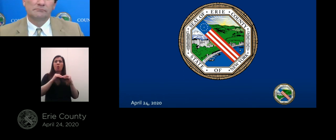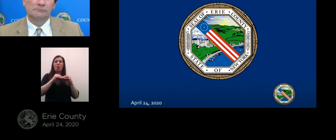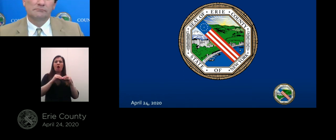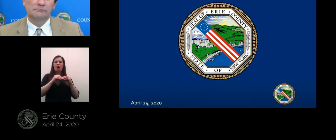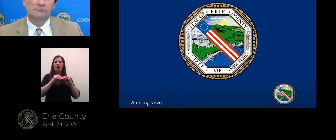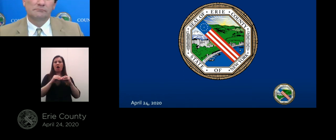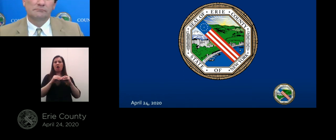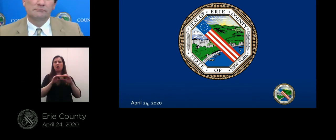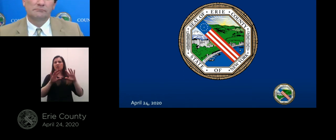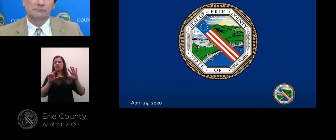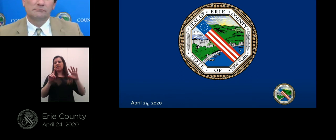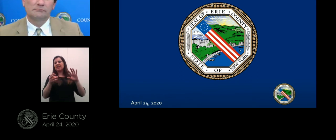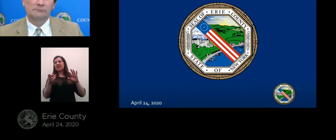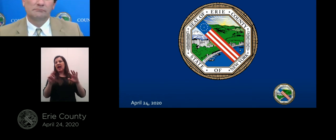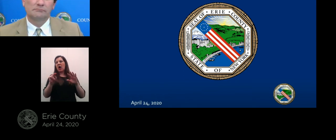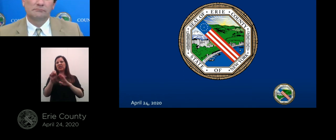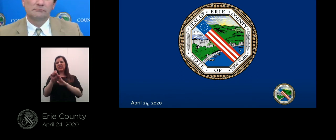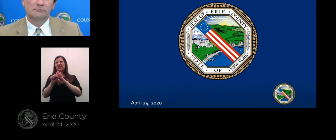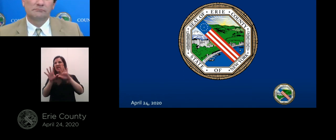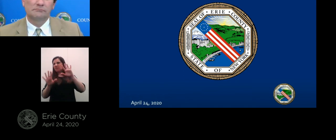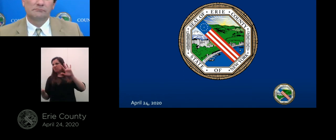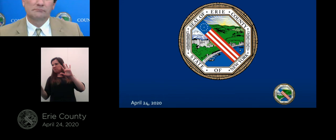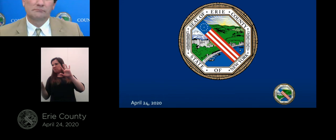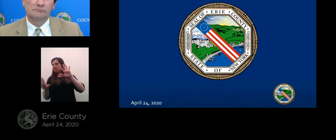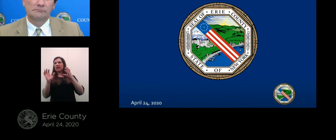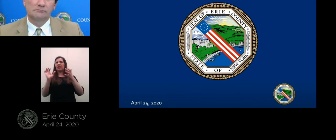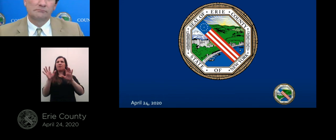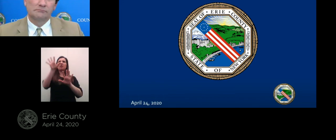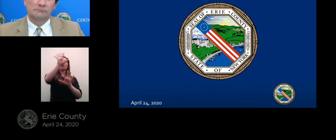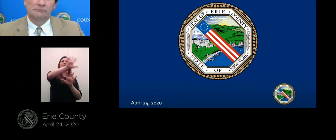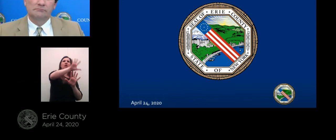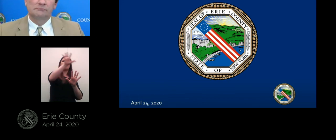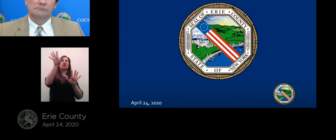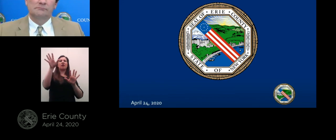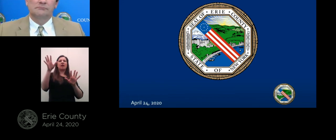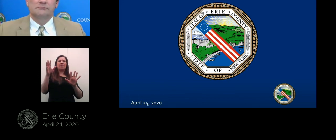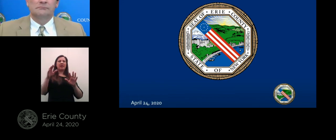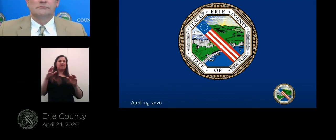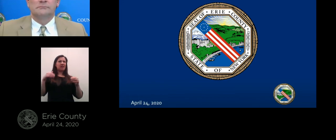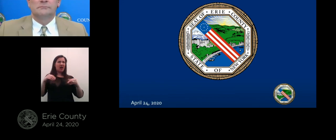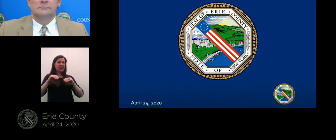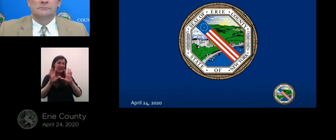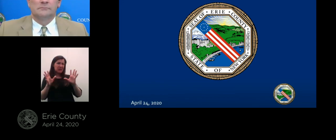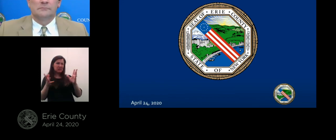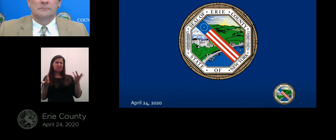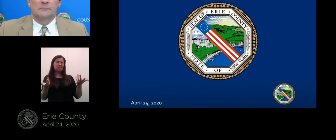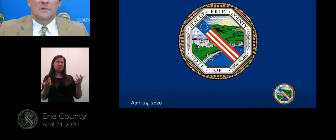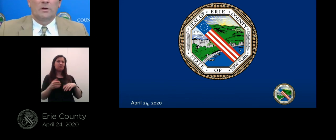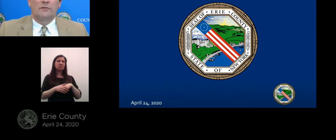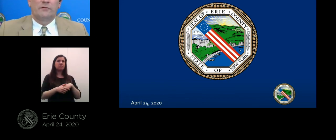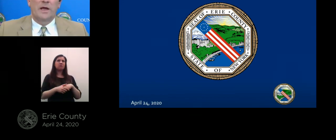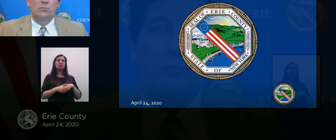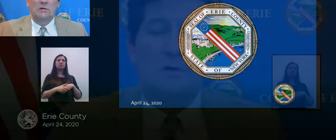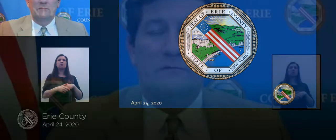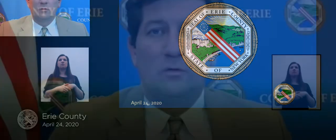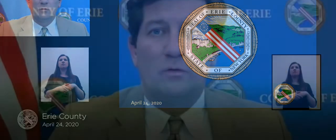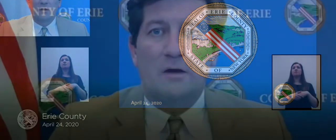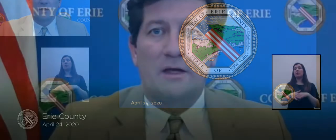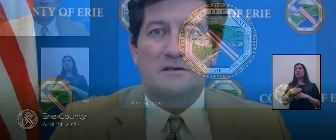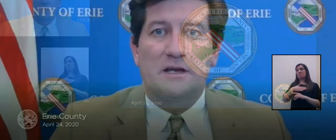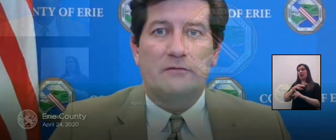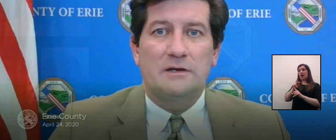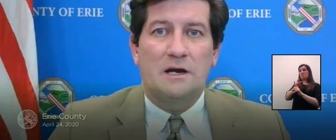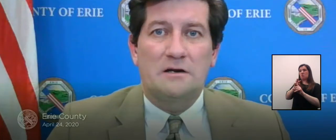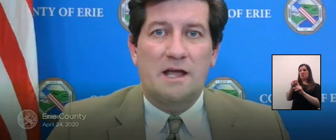downstate as opposed to the rest of the state. It's just pretty much unclear at this point. Well, from my point of view,